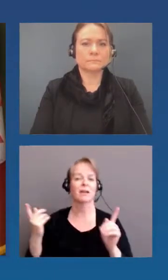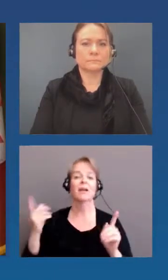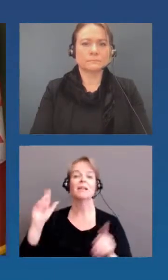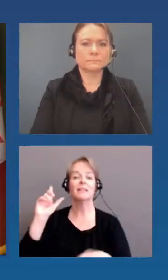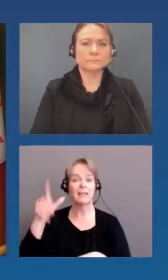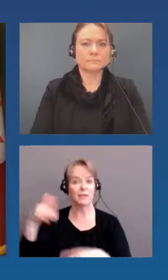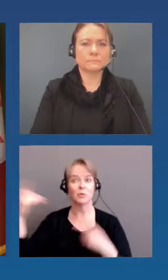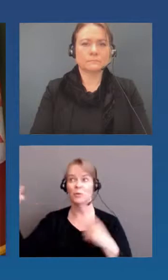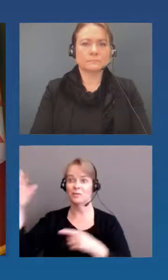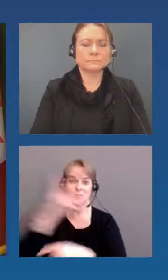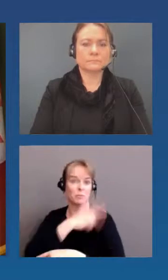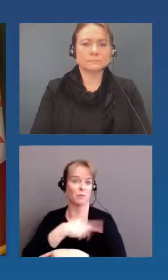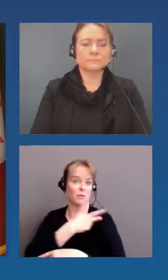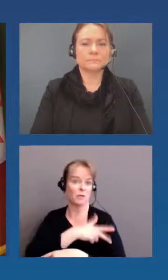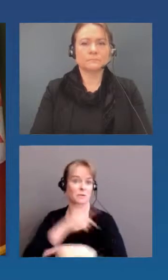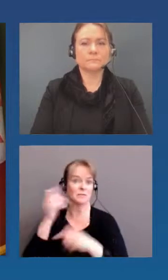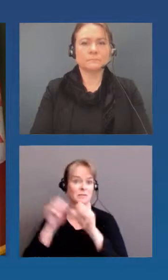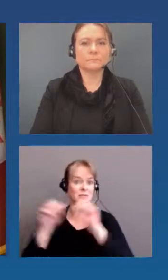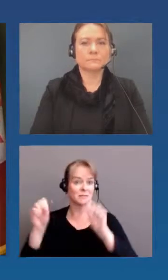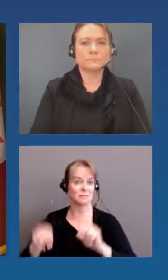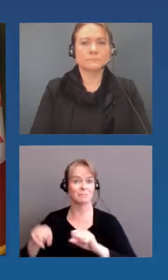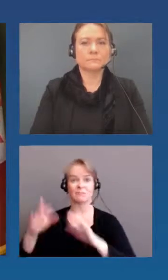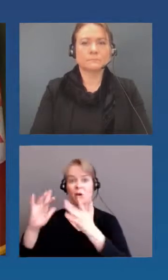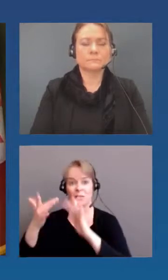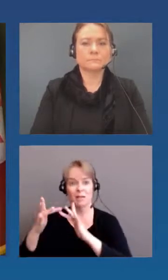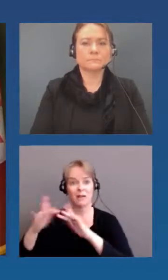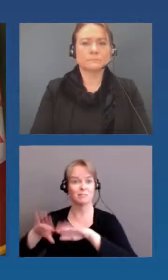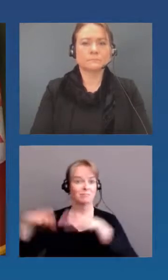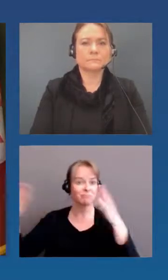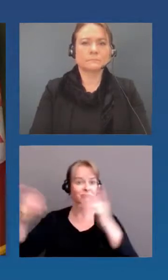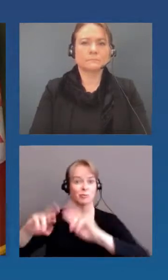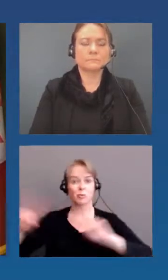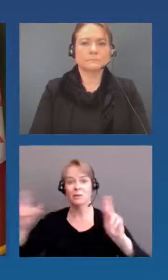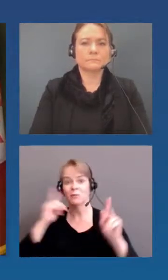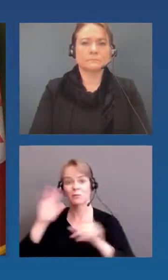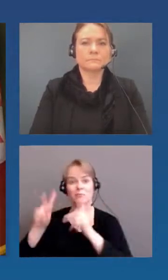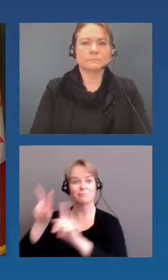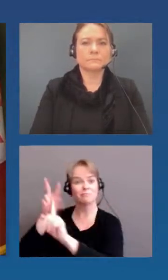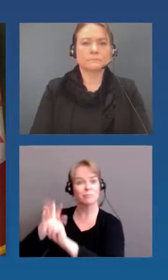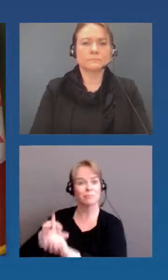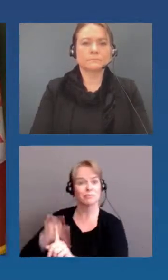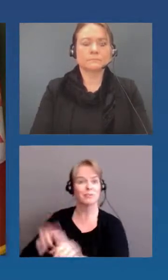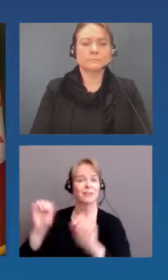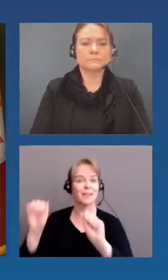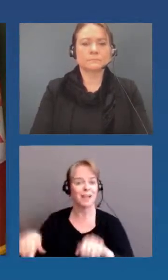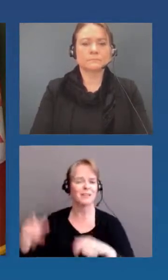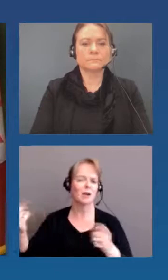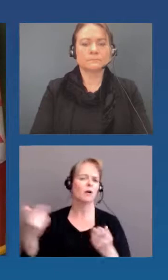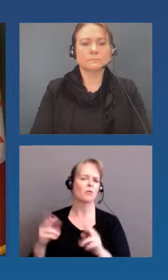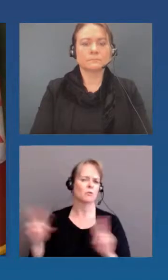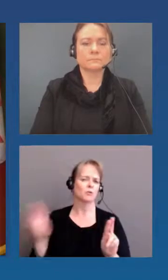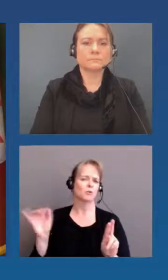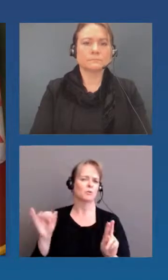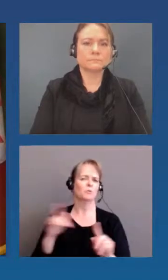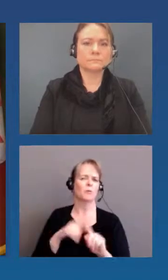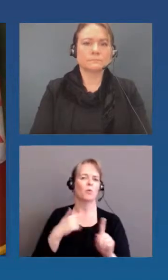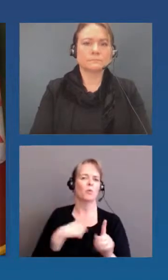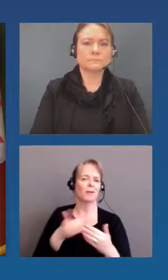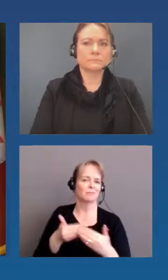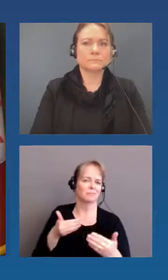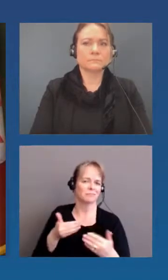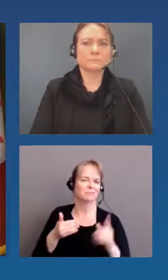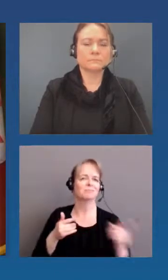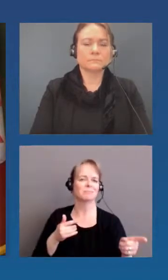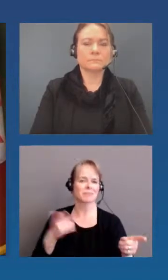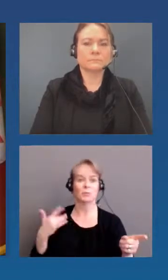clinics. So I hope that answers your question. Yes, thank you. Thank you, Eric. We will now move on to CTV Ottawa and